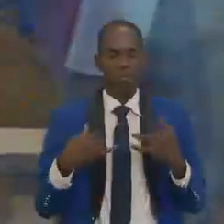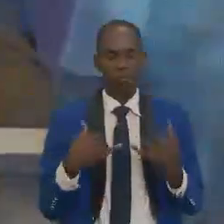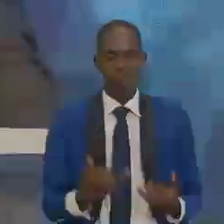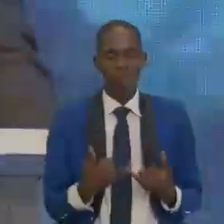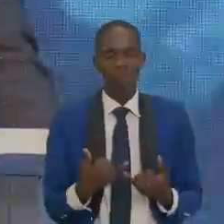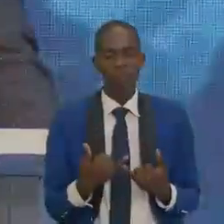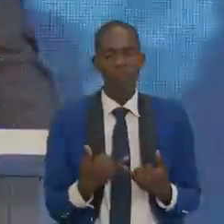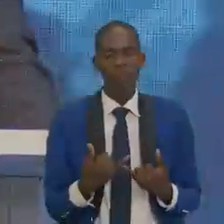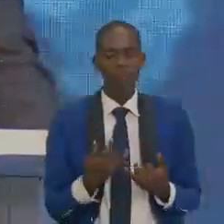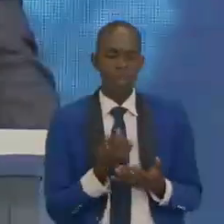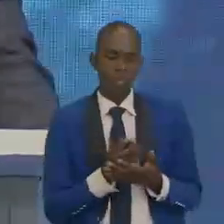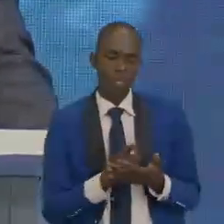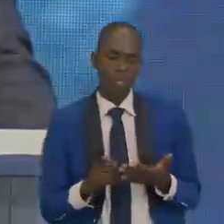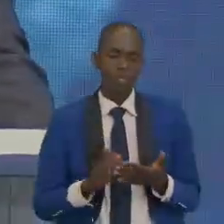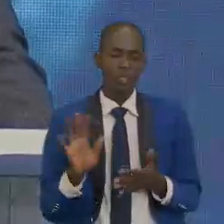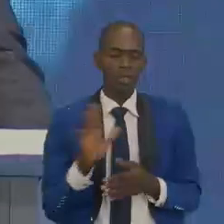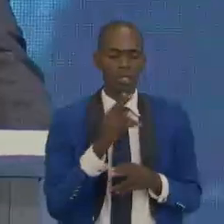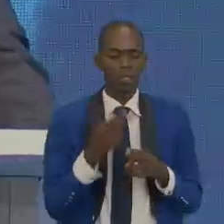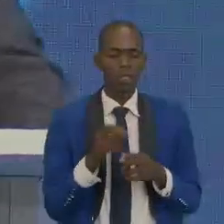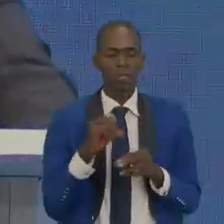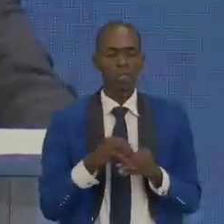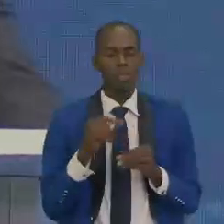Write their names in the book of life.